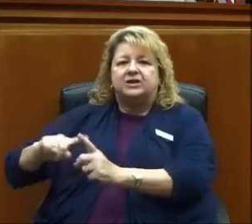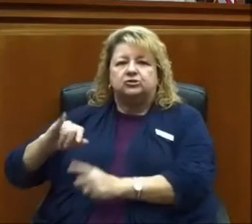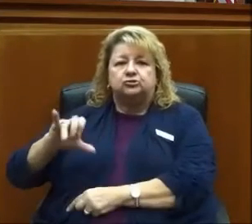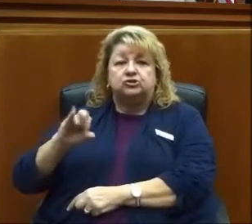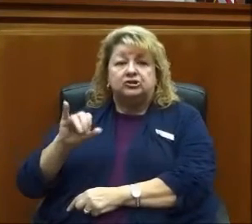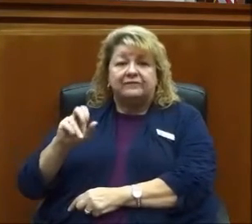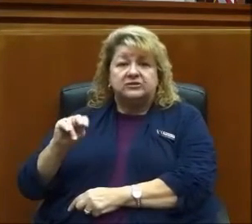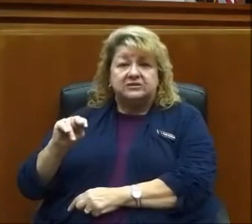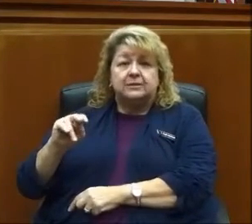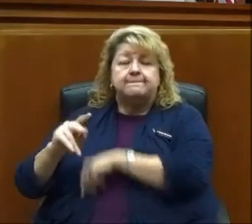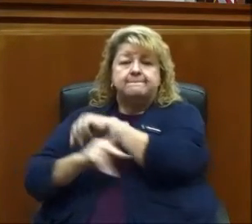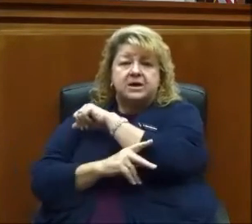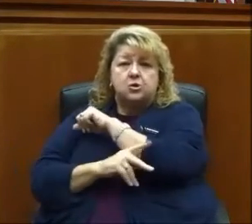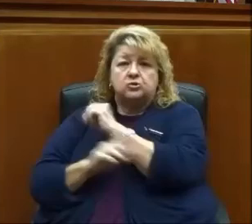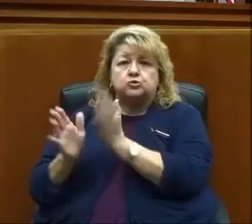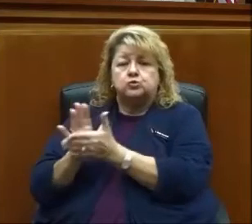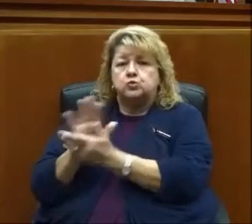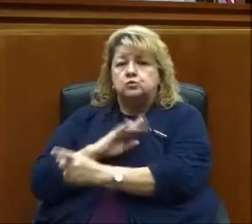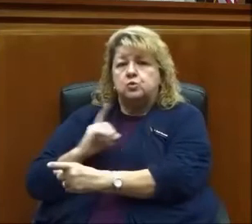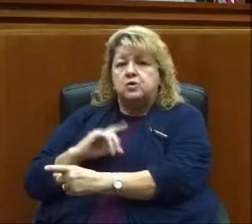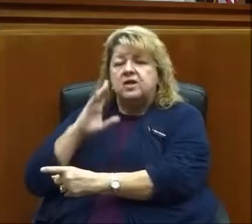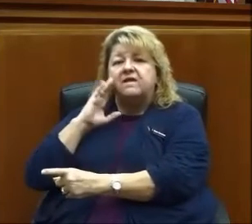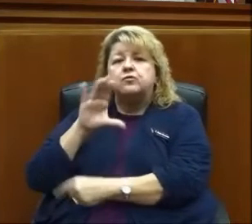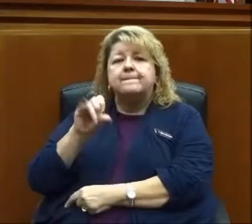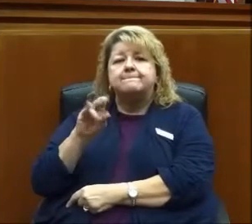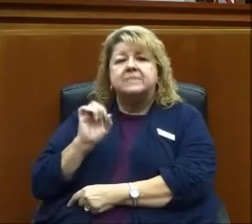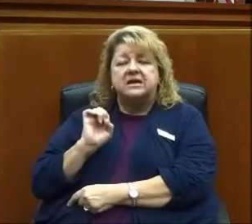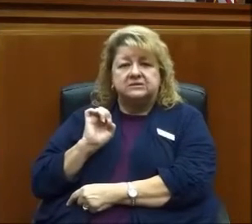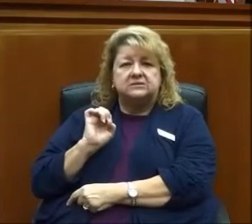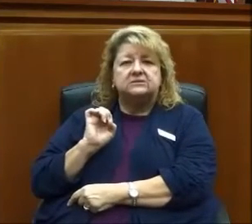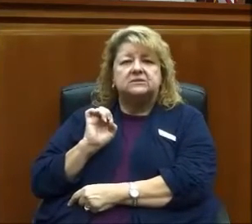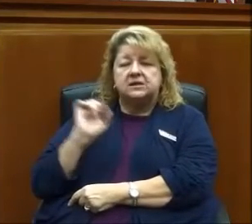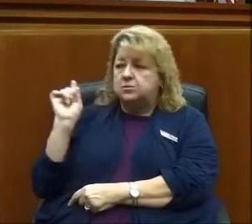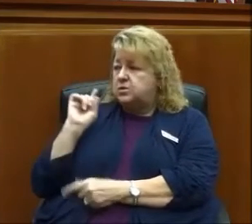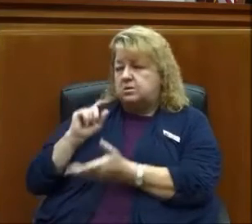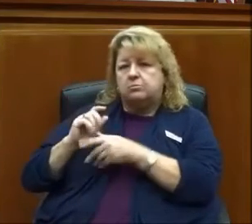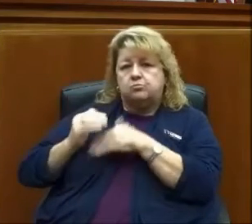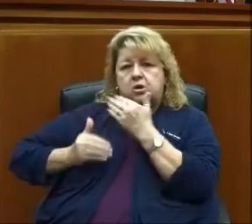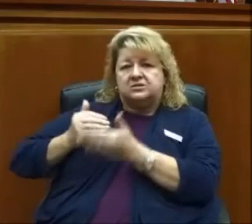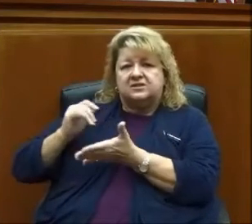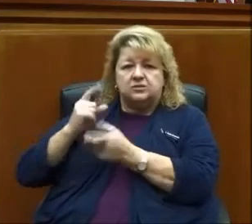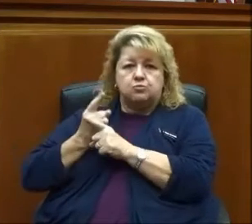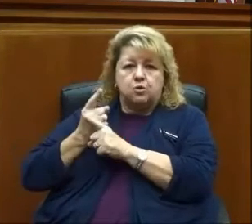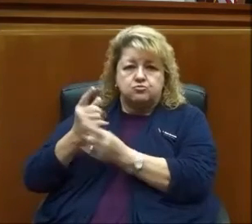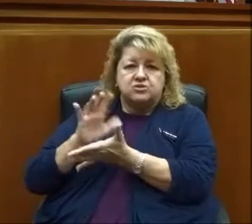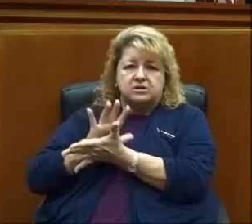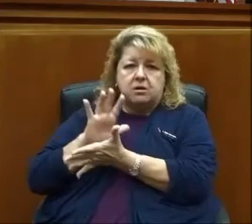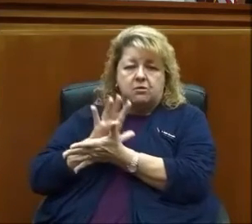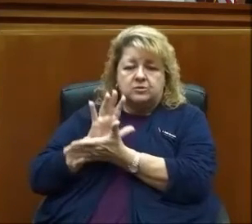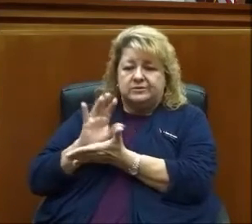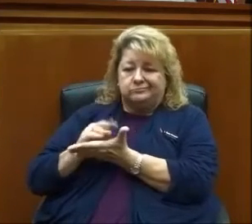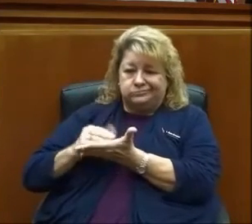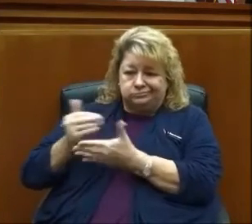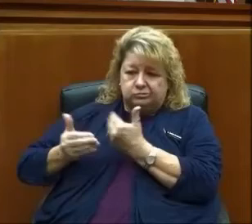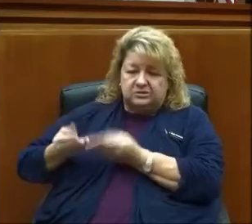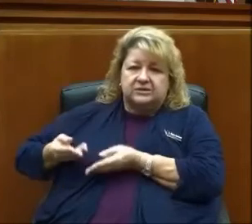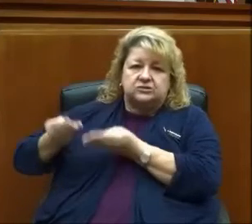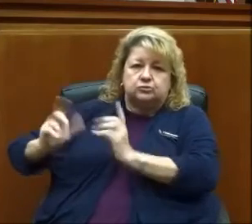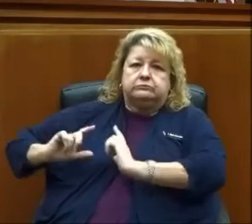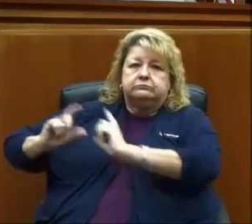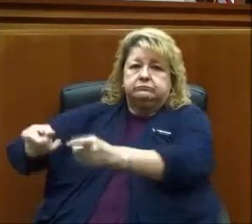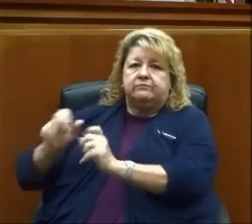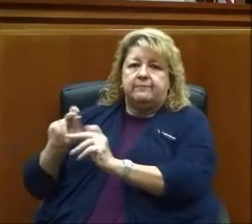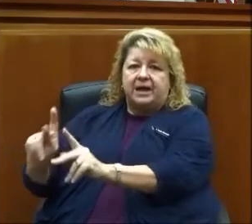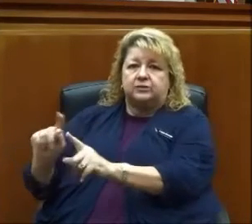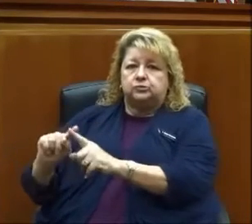direct the Bessie Executive Director to prepare the appropriate transfer documents and process accordingly. Okay, can we get a motion, Ms.